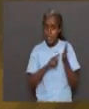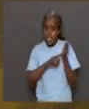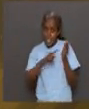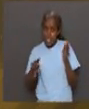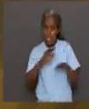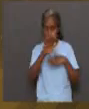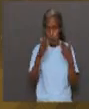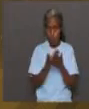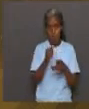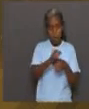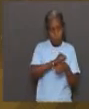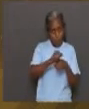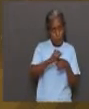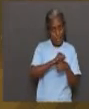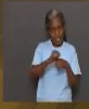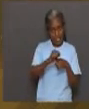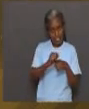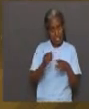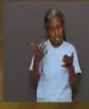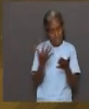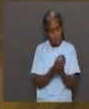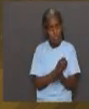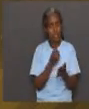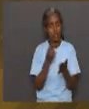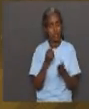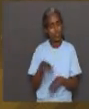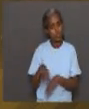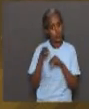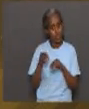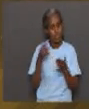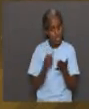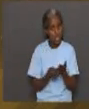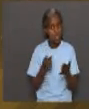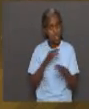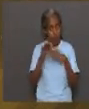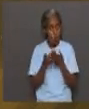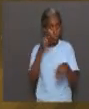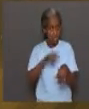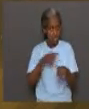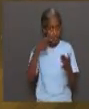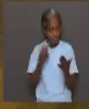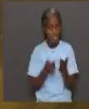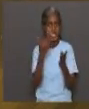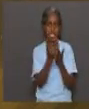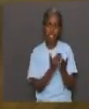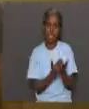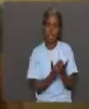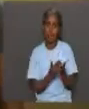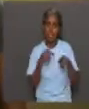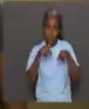Clearly, all of your practice is paying off, students. That is all the time we have for this